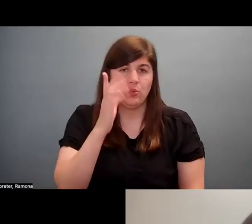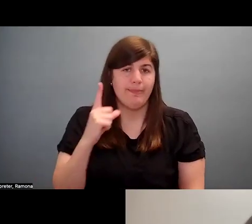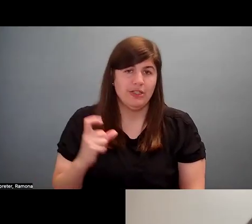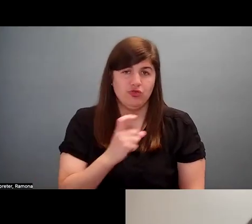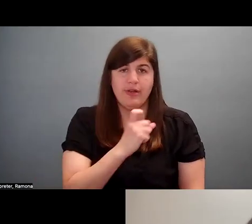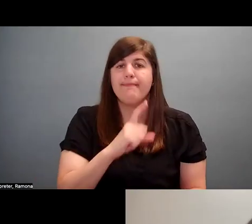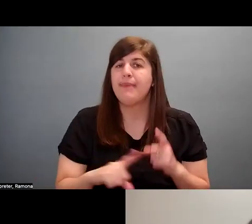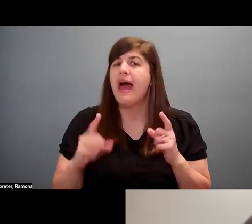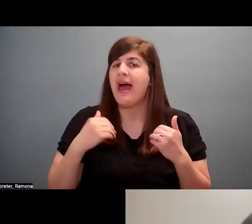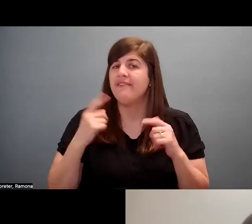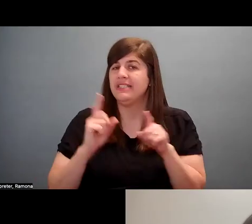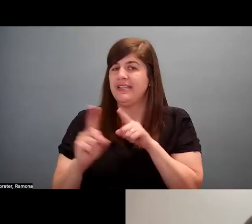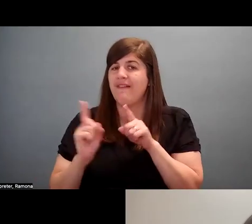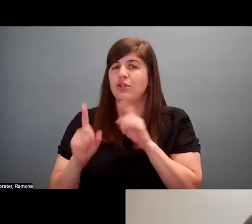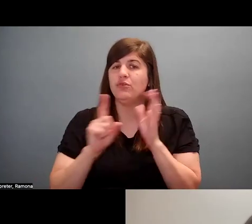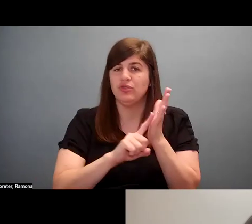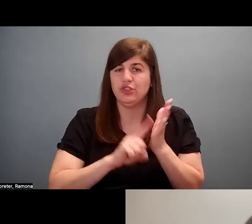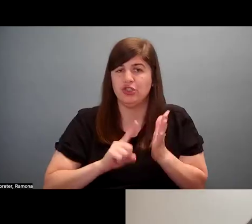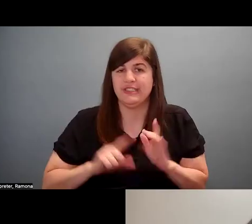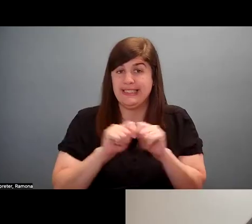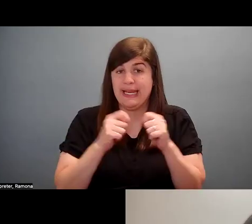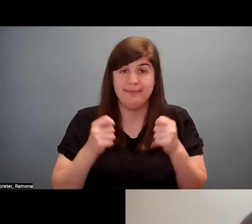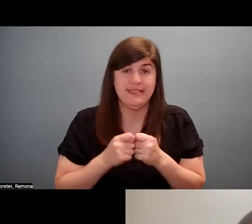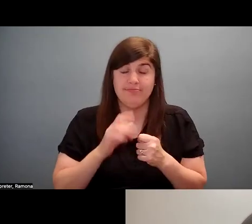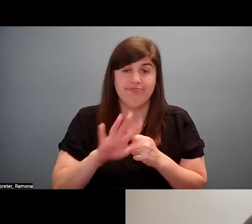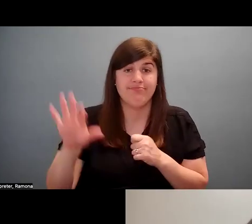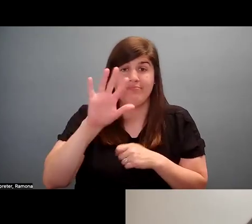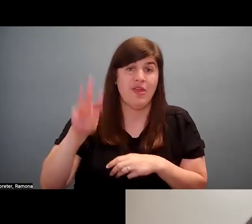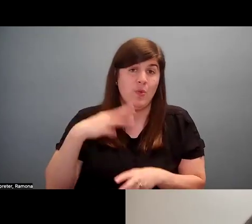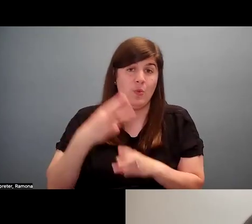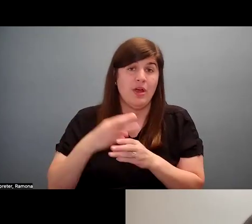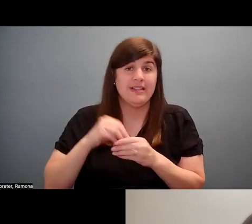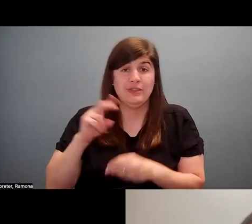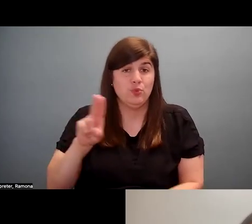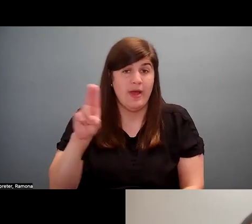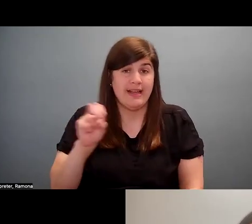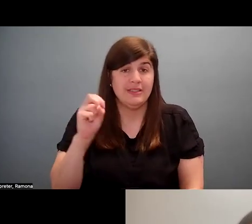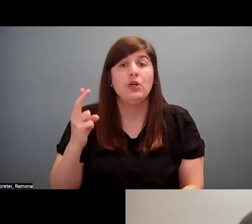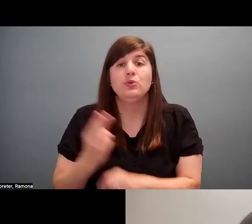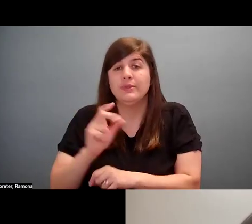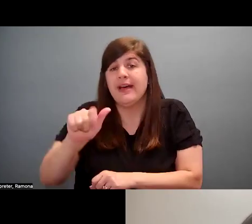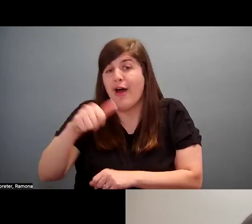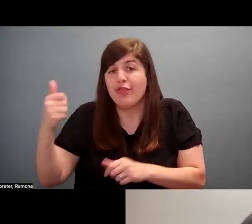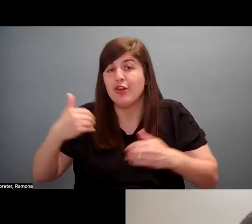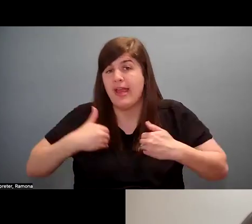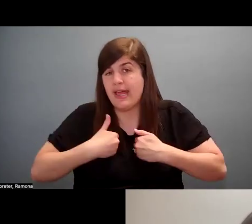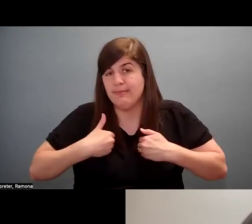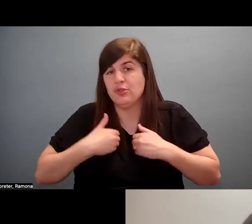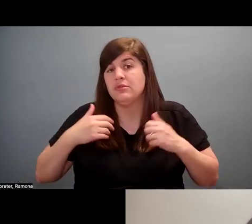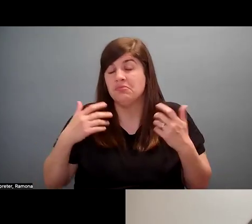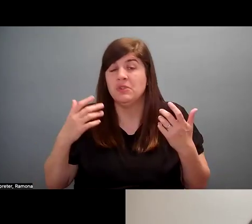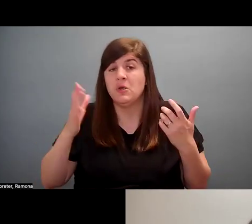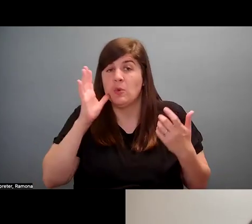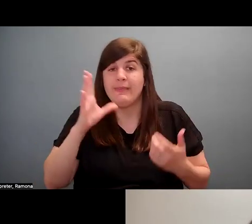but there's different research teams in all of the world and in the US that use other animals that could be interesting.